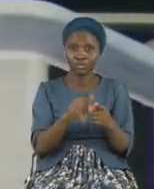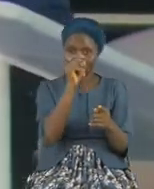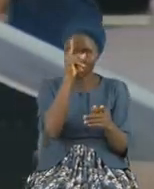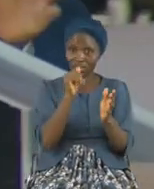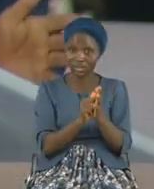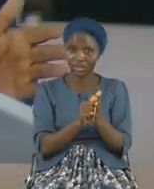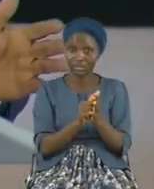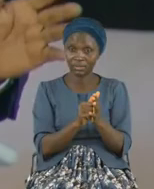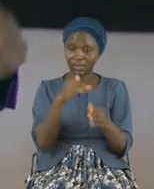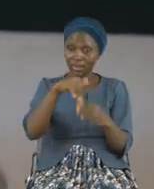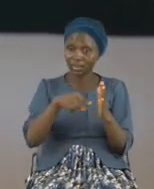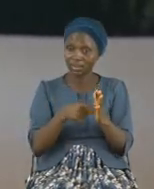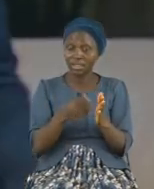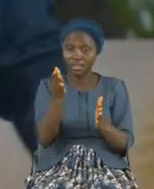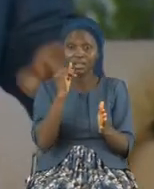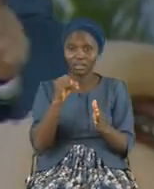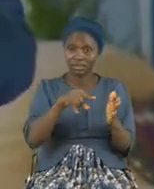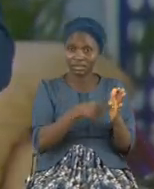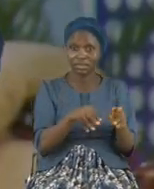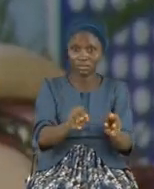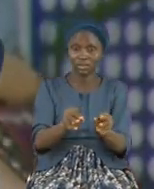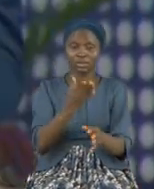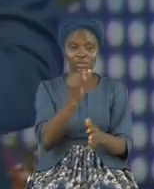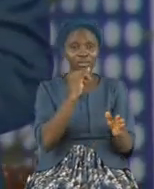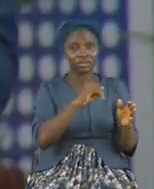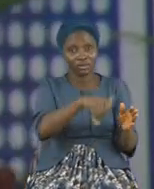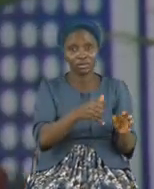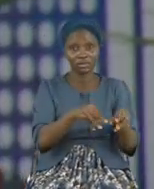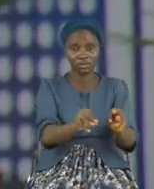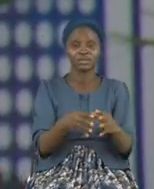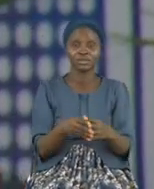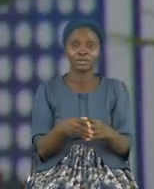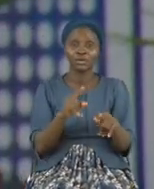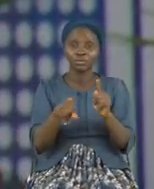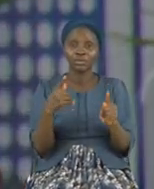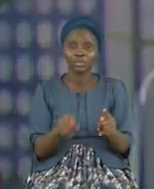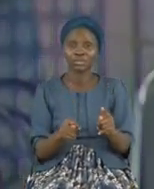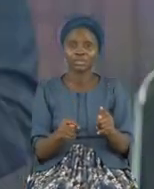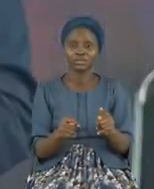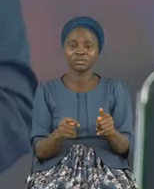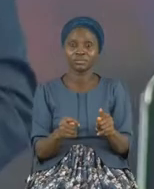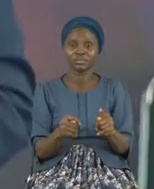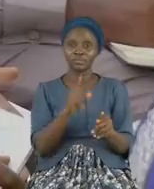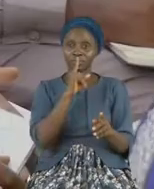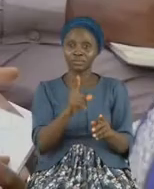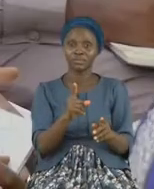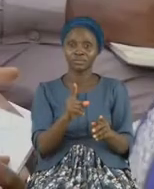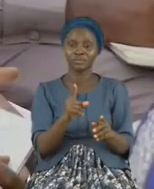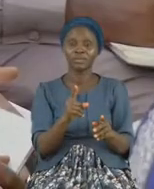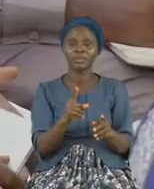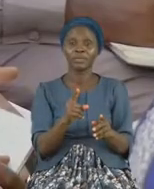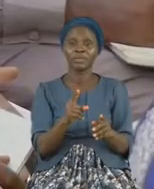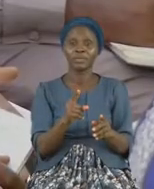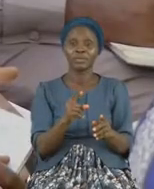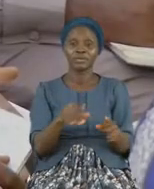this method, there's this method, but the bottom line is, you believe in the name of